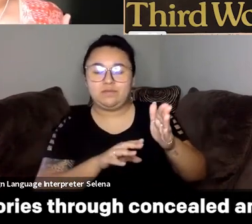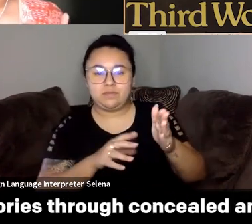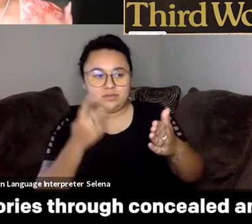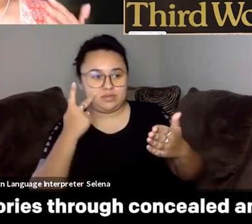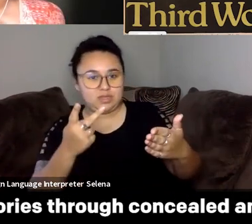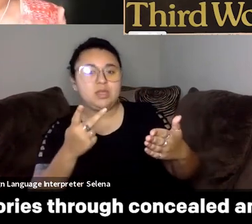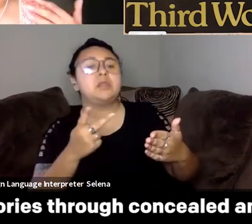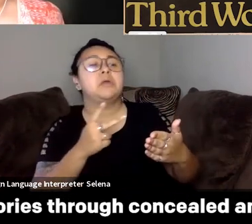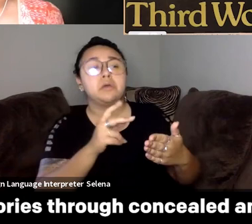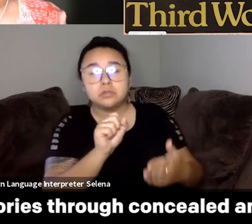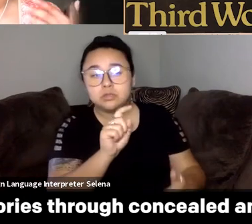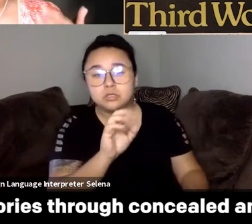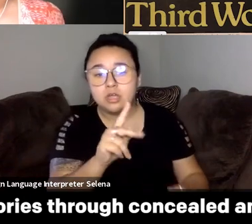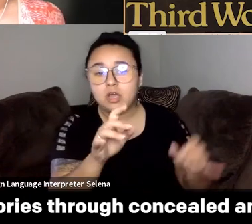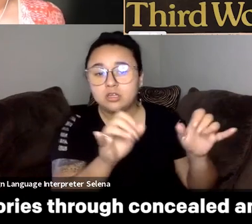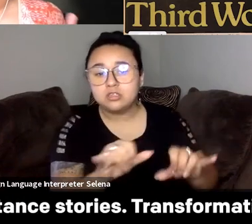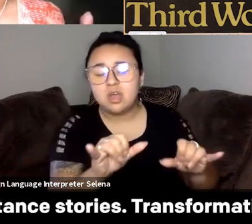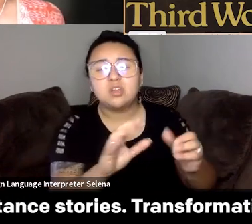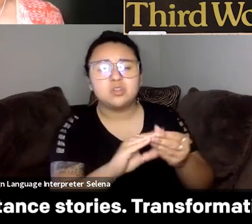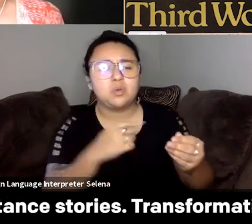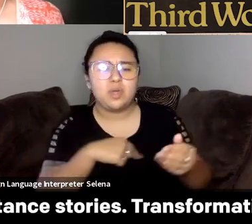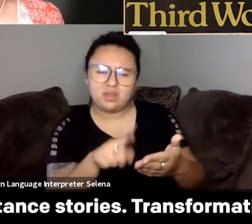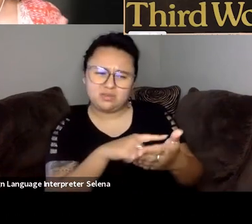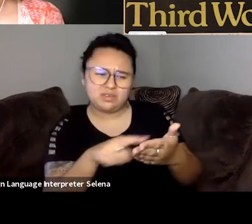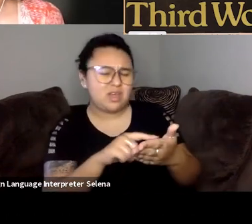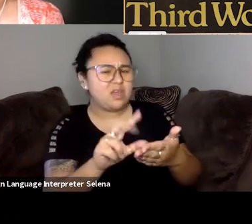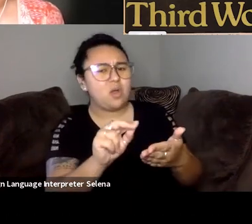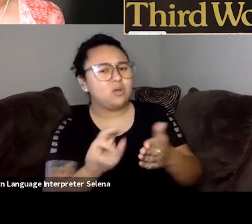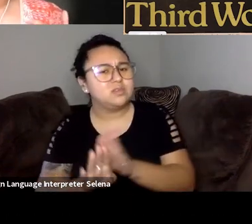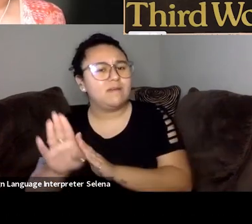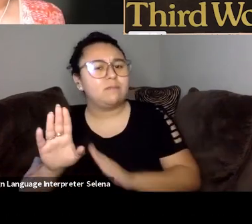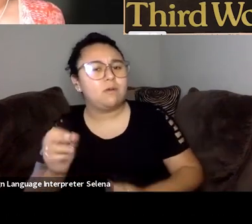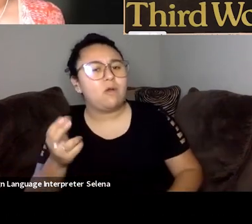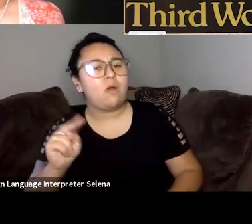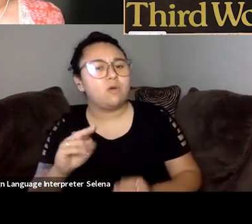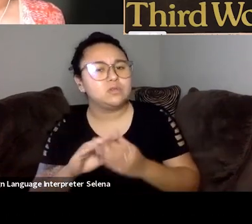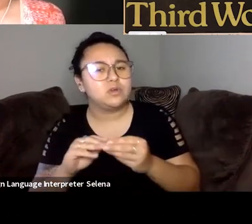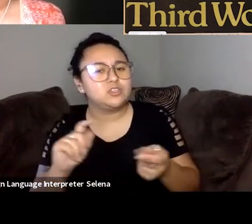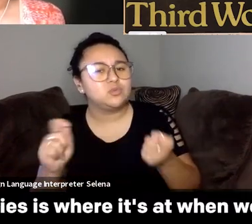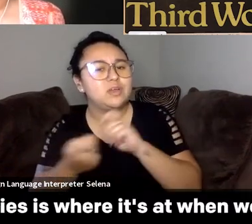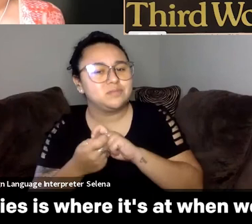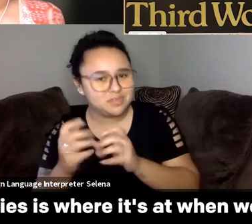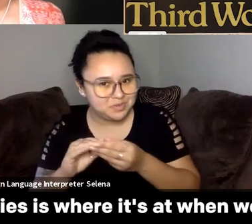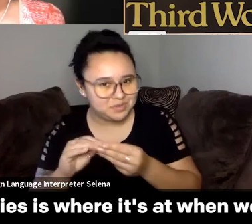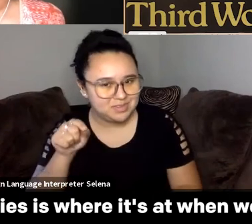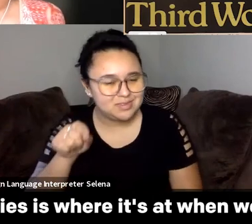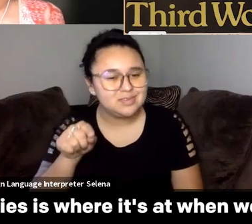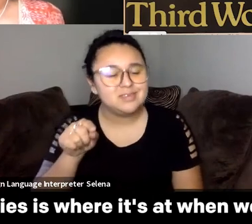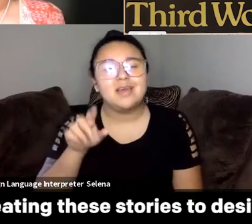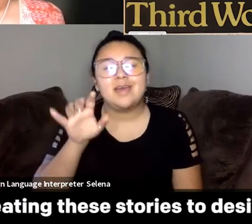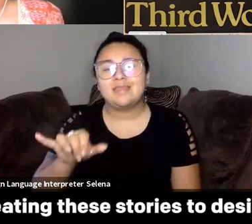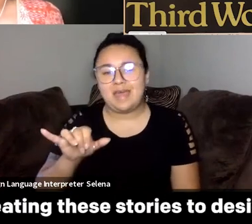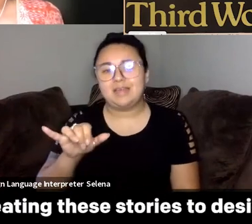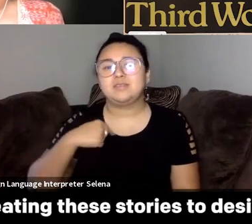stock stories through concealed and resistance stories. It is transformational stories is where it's at, where